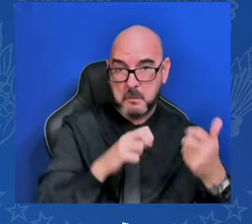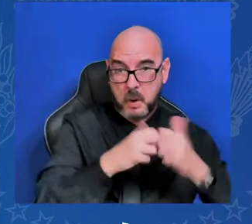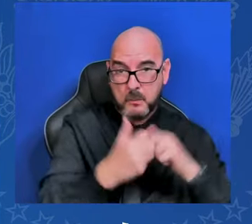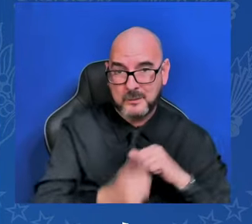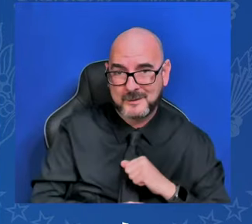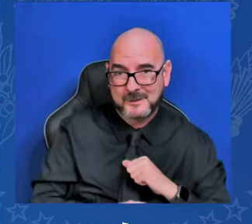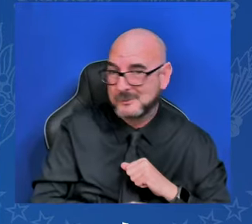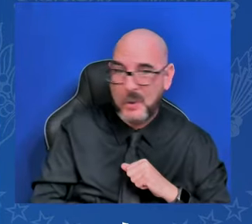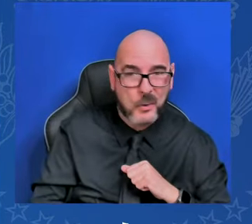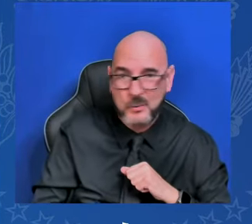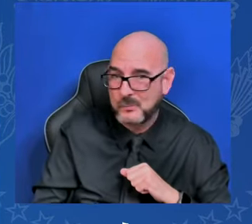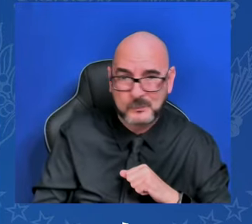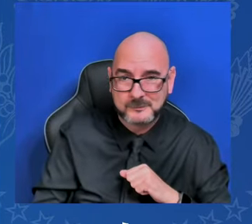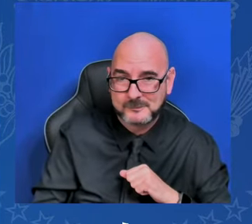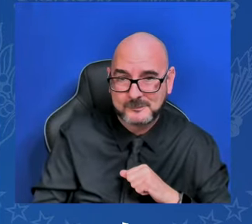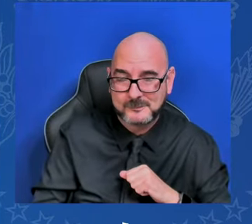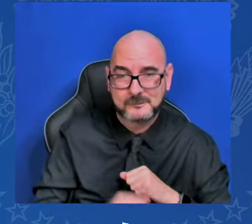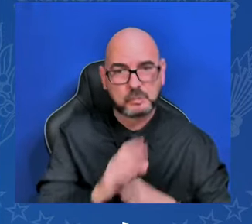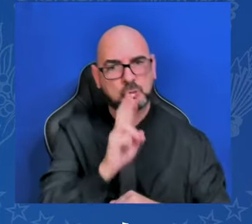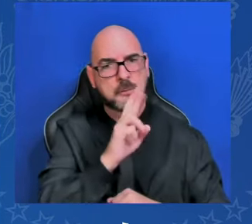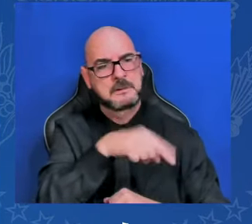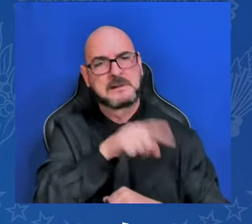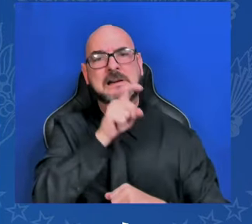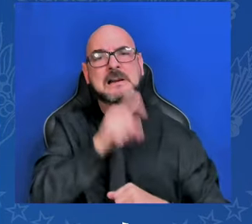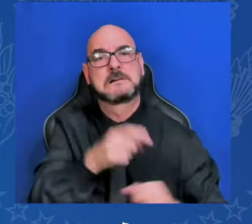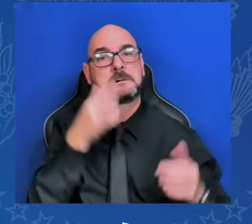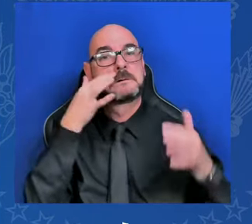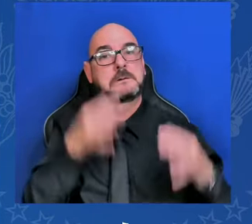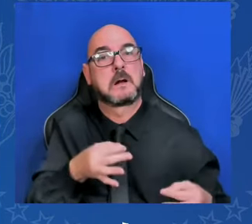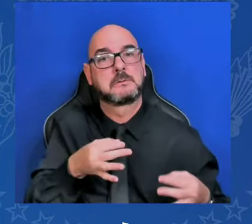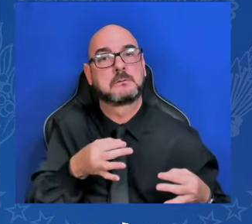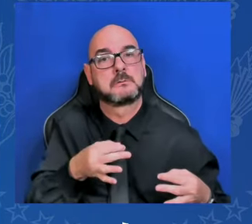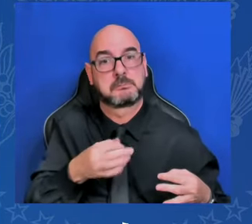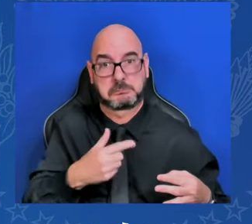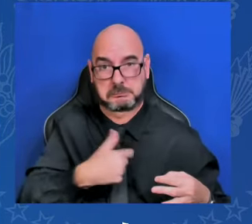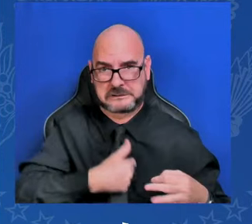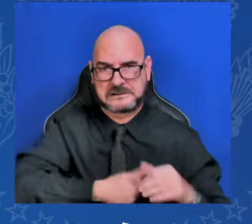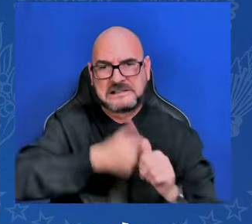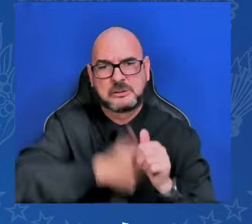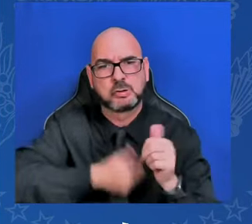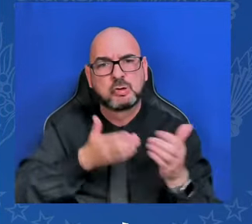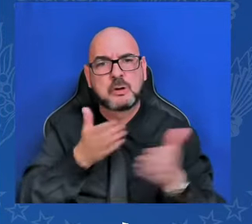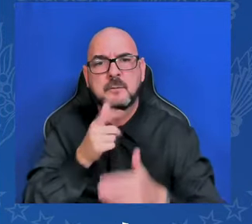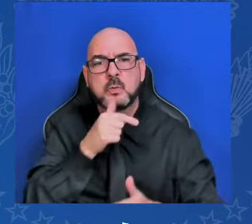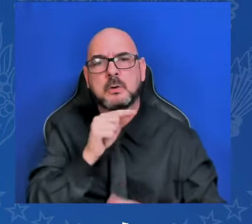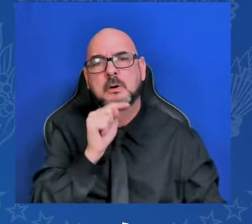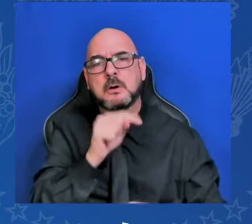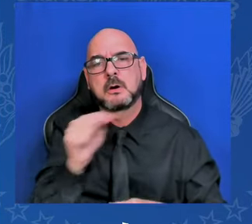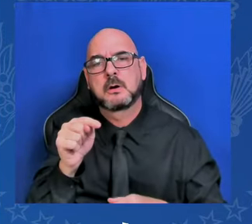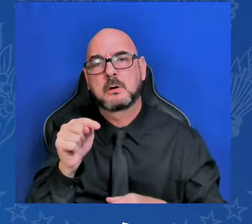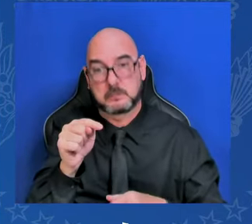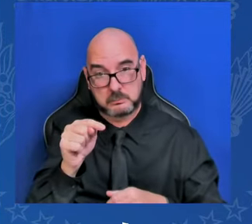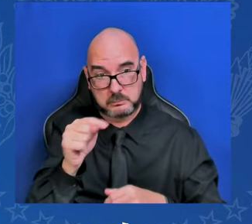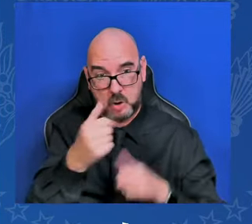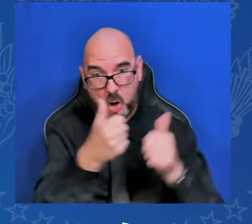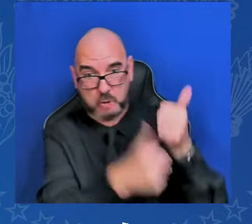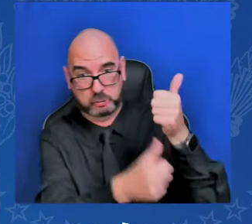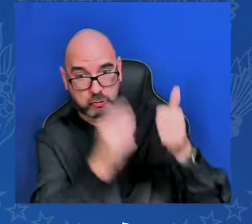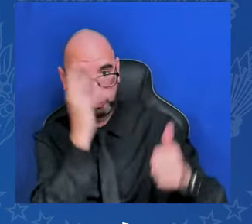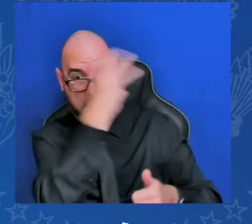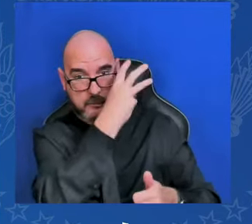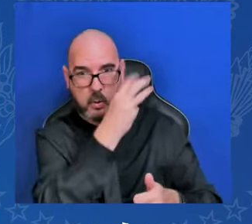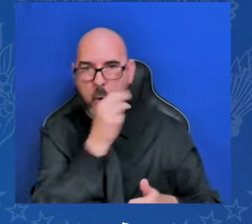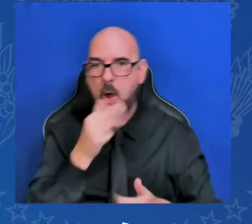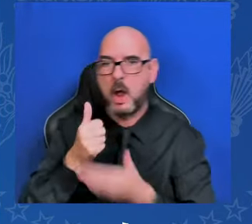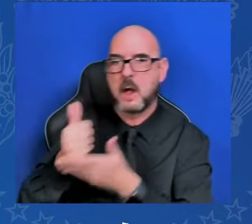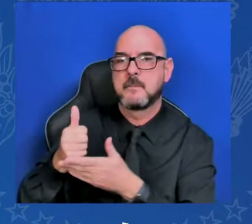serve? This is not hyperbole. Who do they serve? Donald Trump or the American people? You had worked